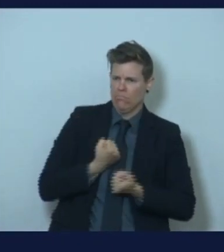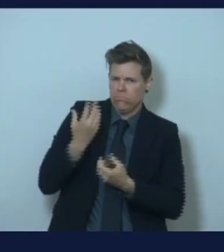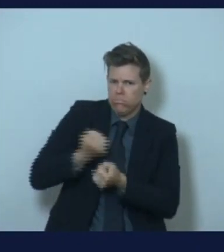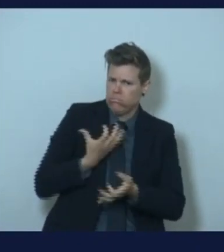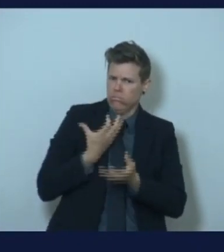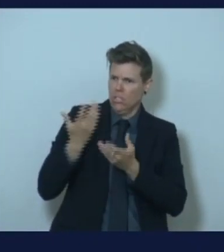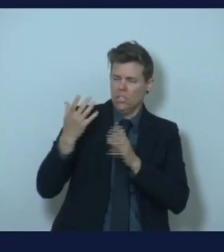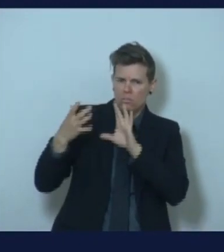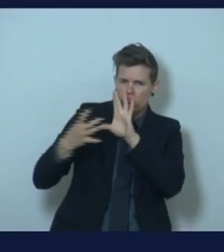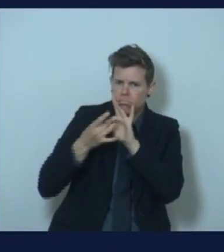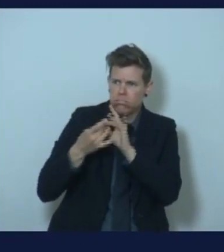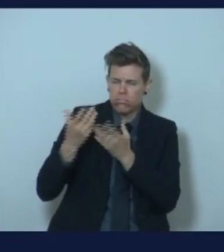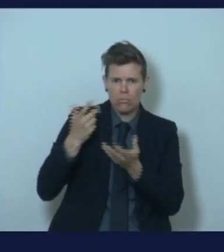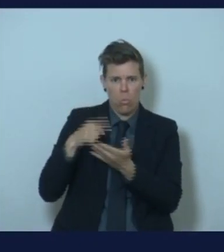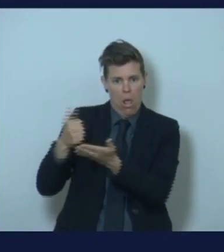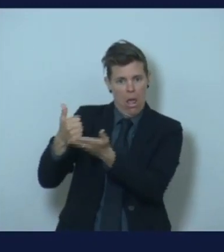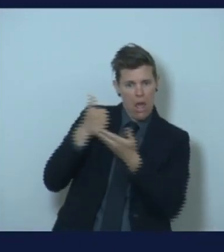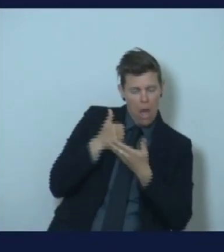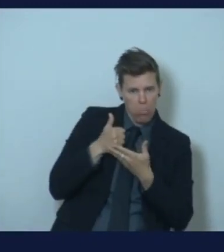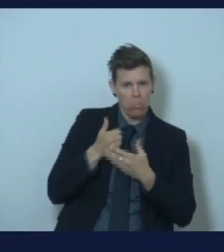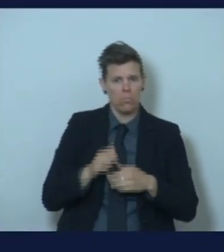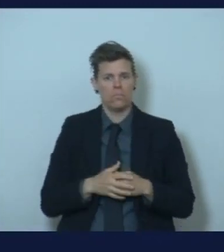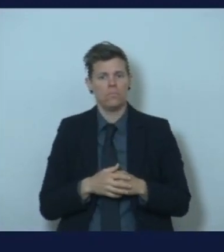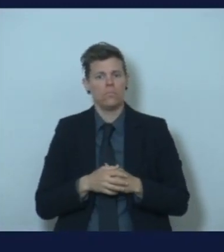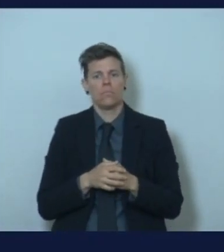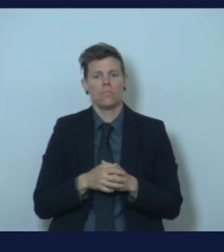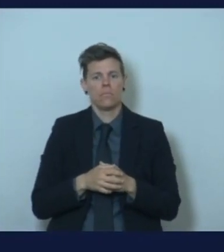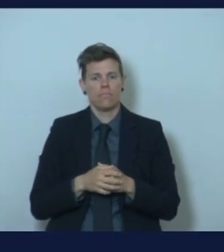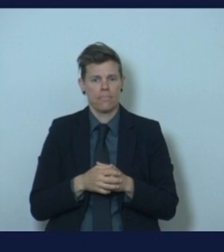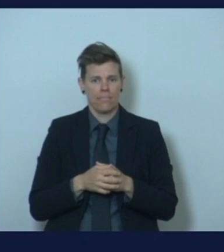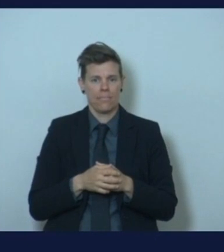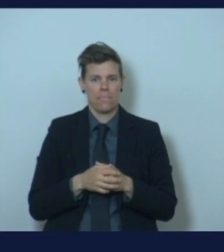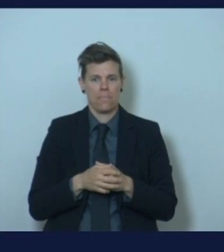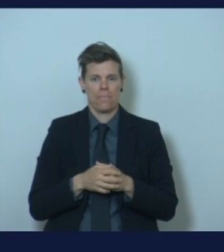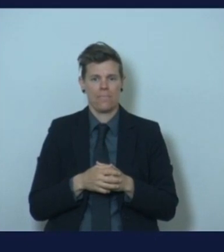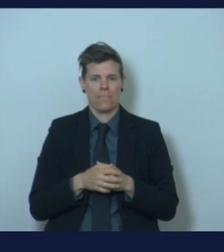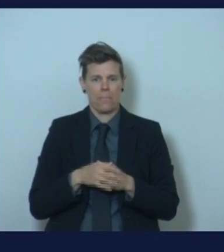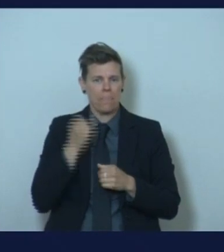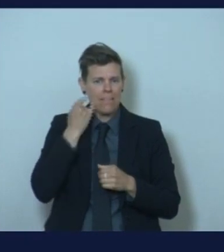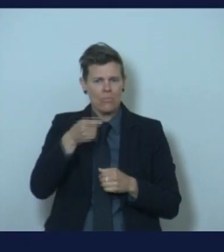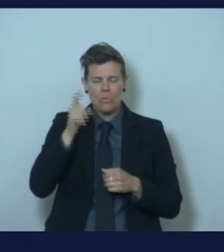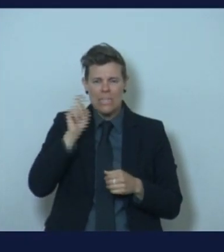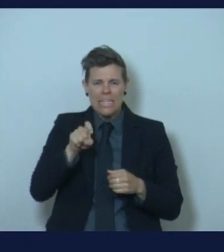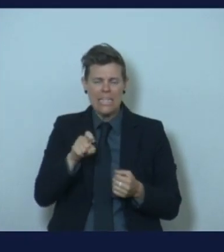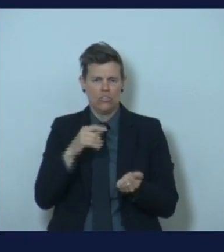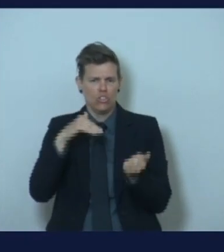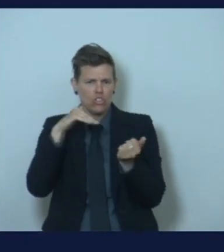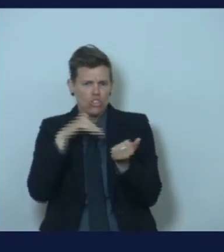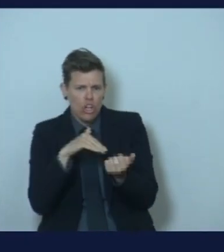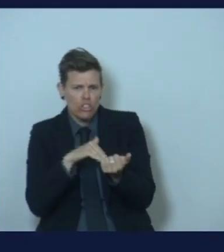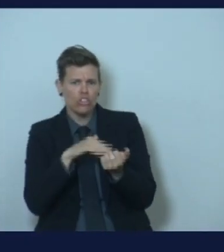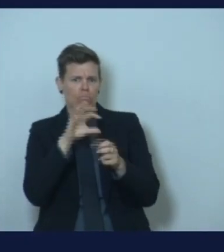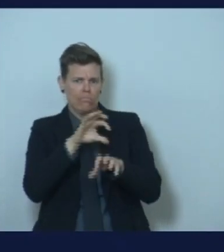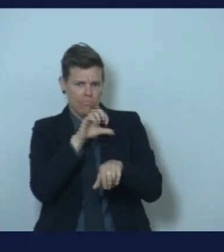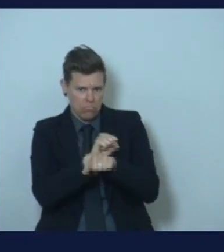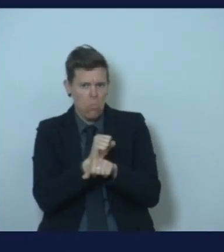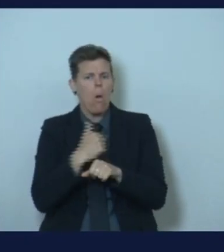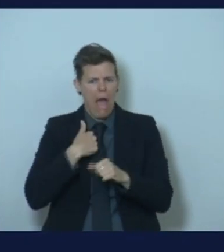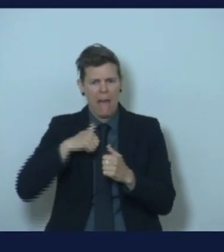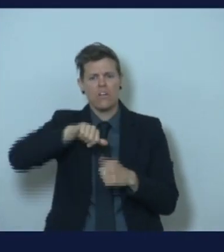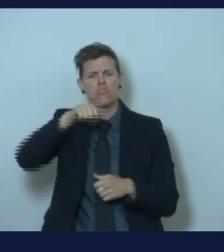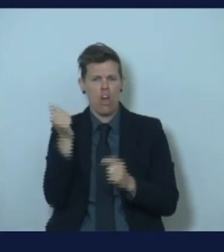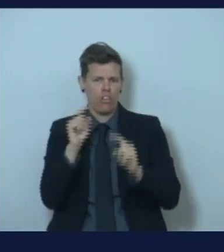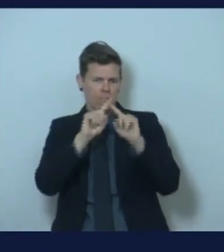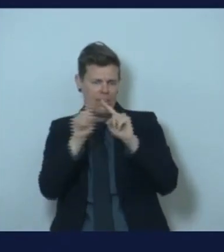healthcare professional, that we have any number of vehicles to make sure that you have that behavioral health support as well. All right, I think we're going